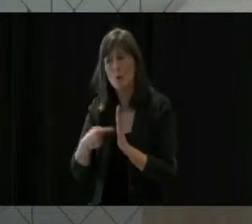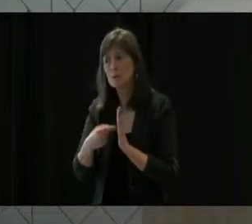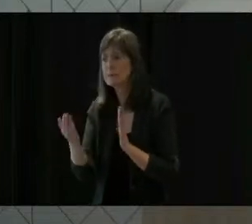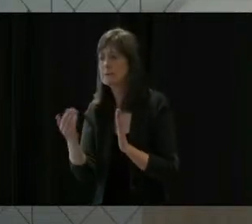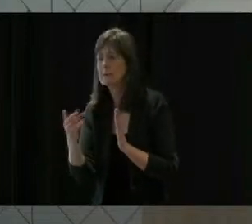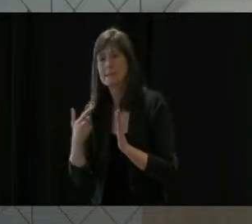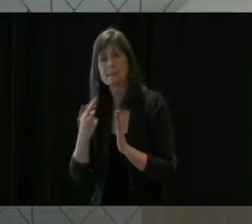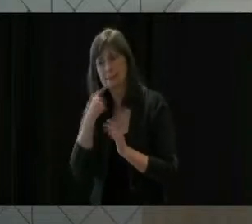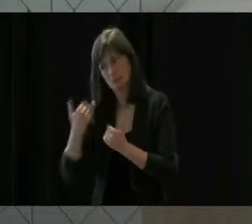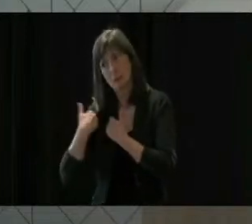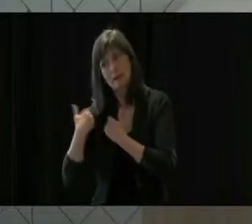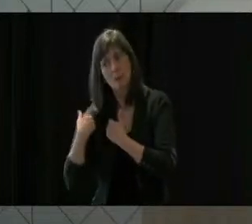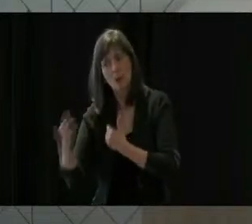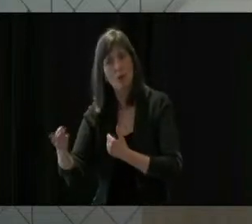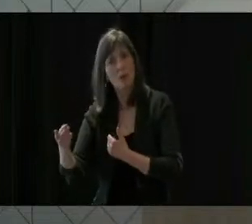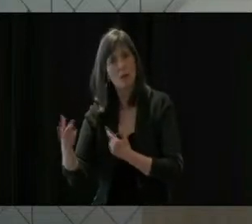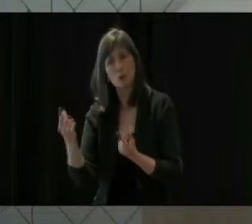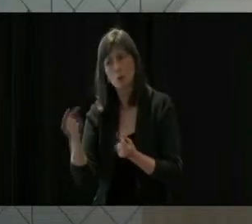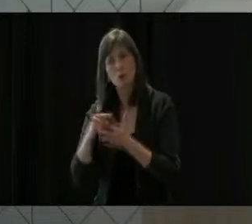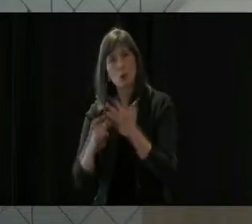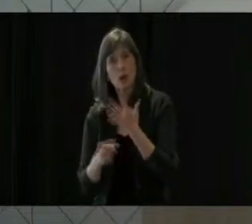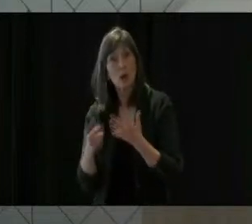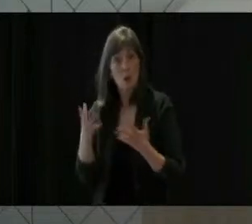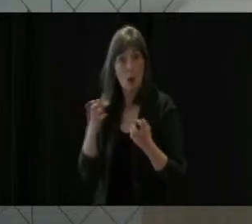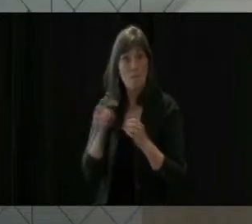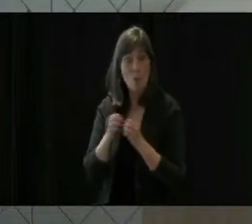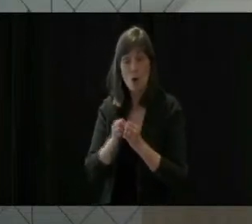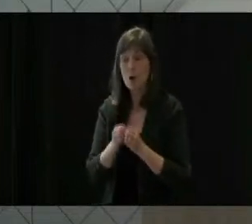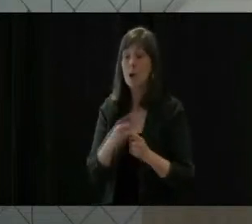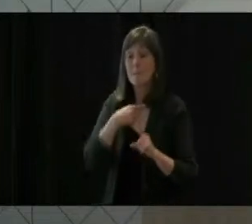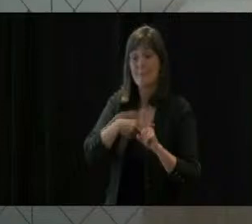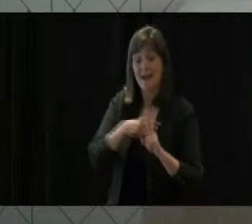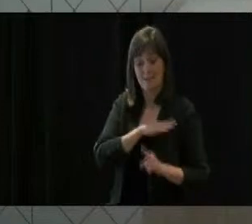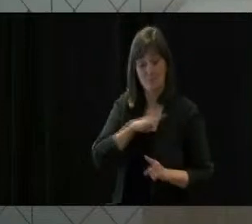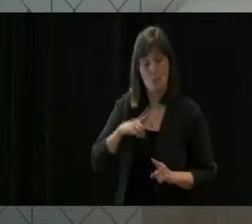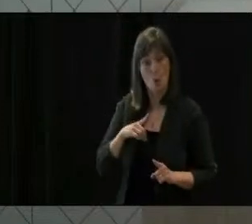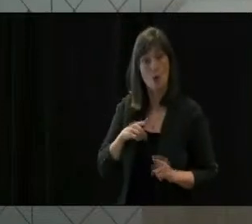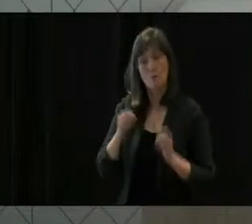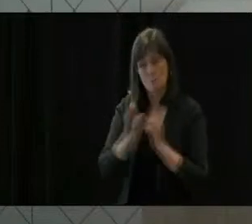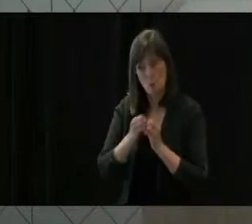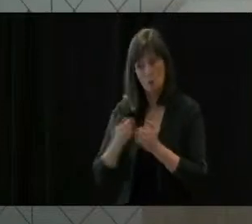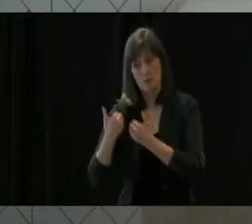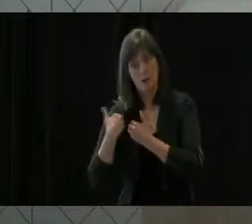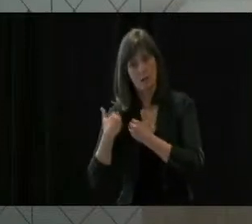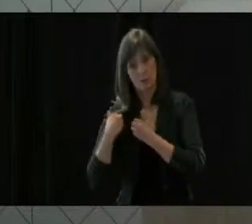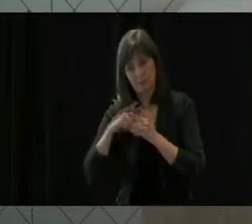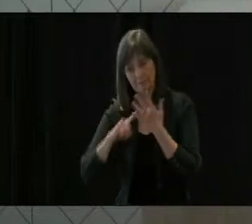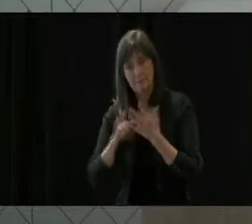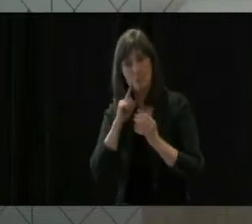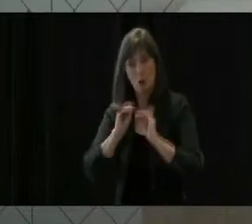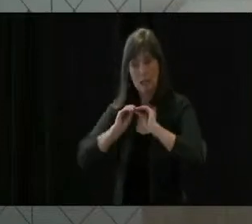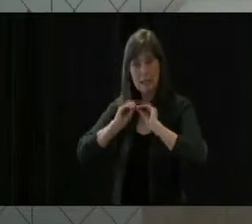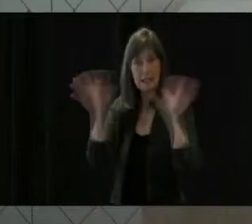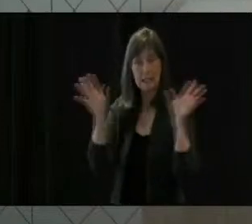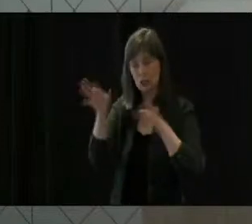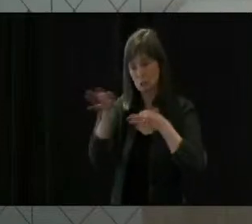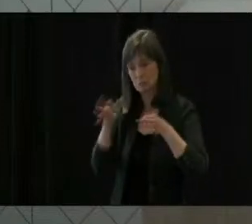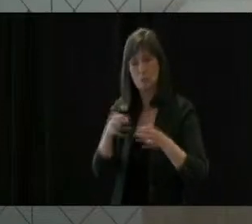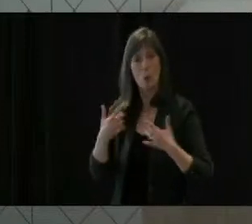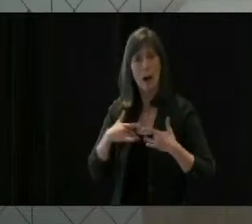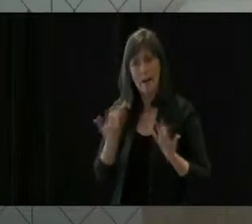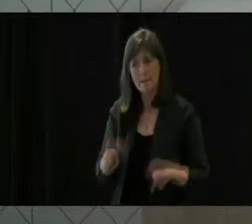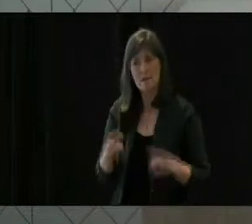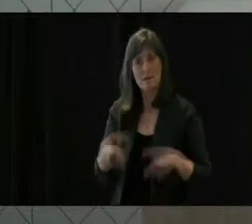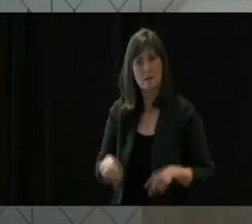come into view more clearly than it has done, that, you know, we're reporting on